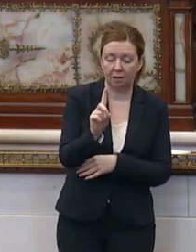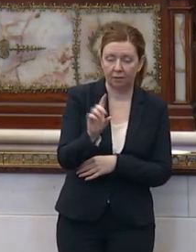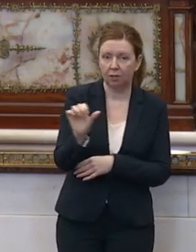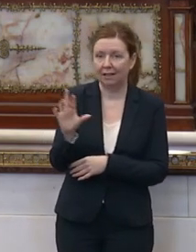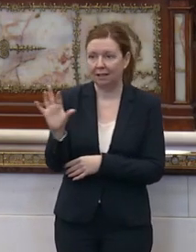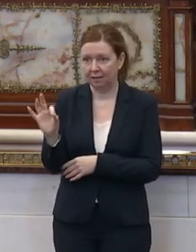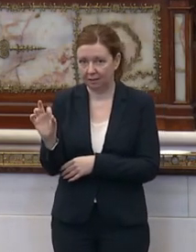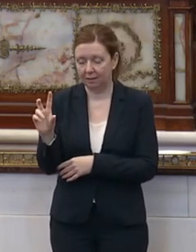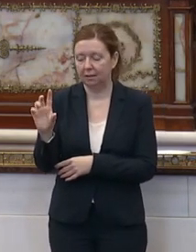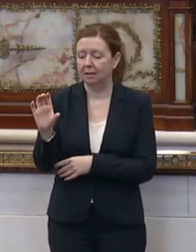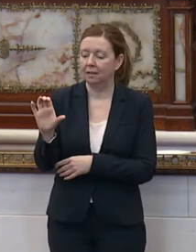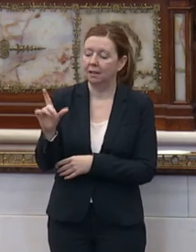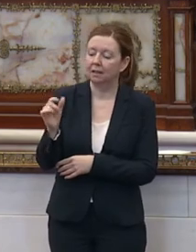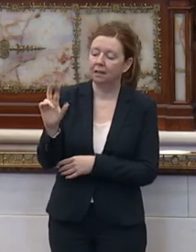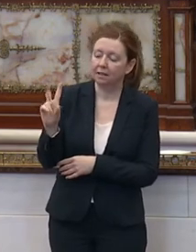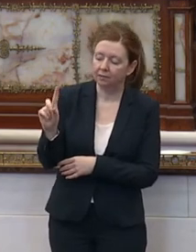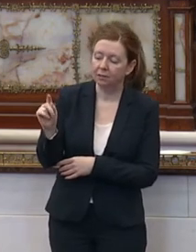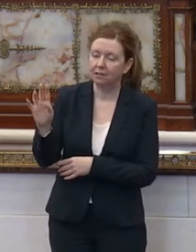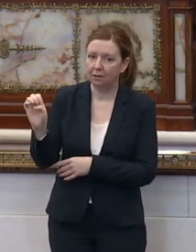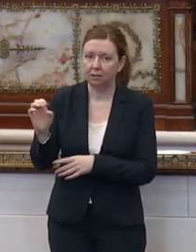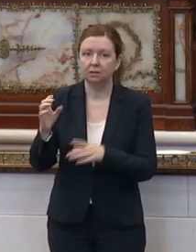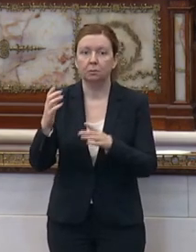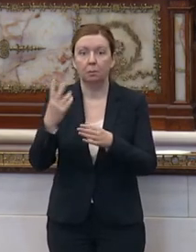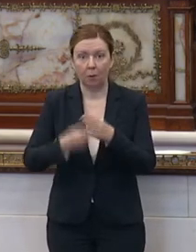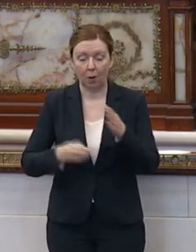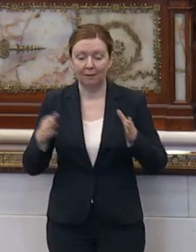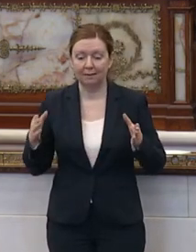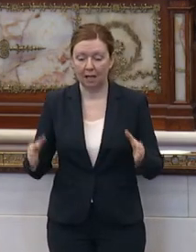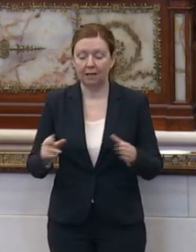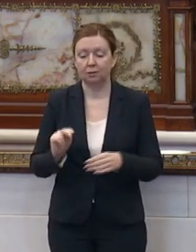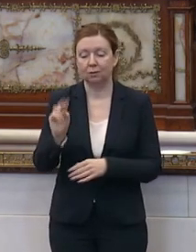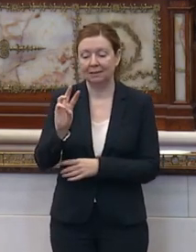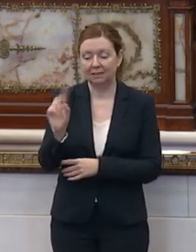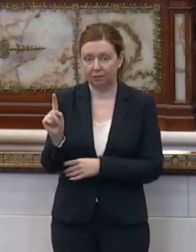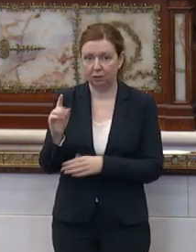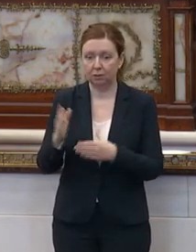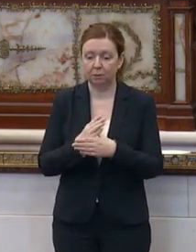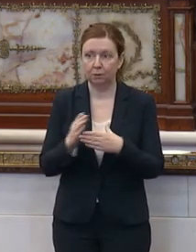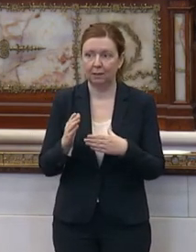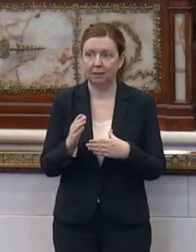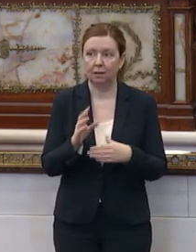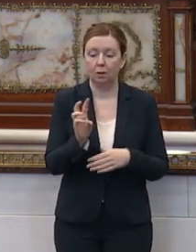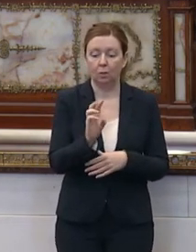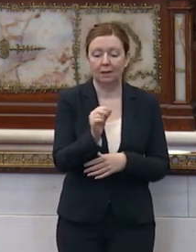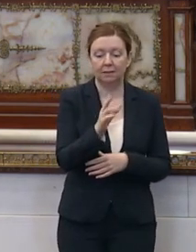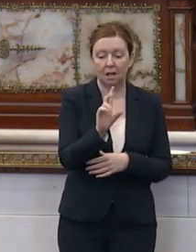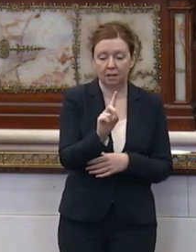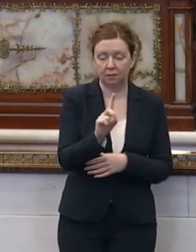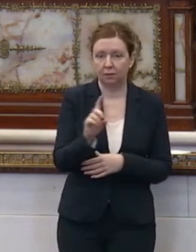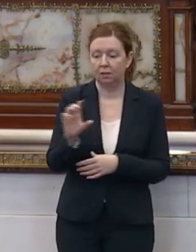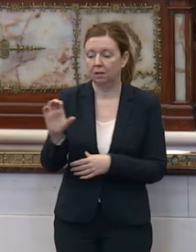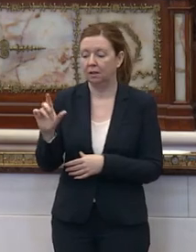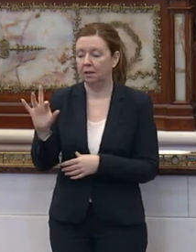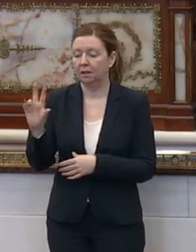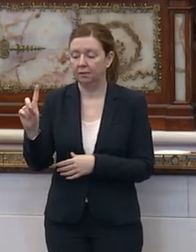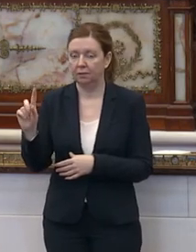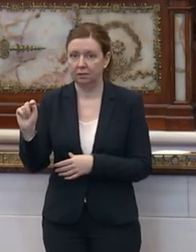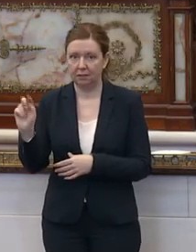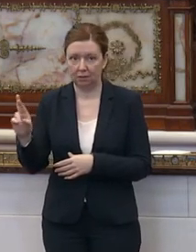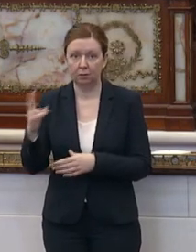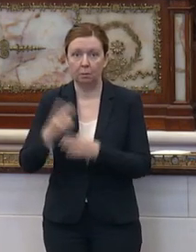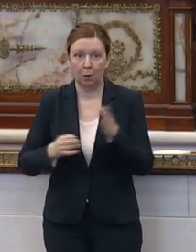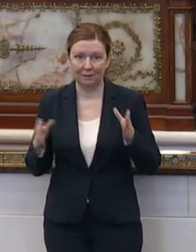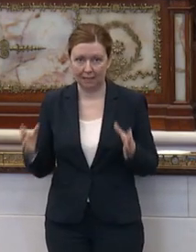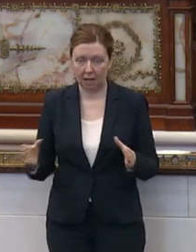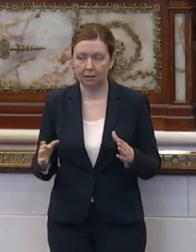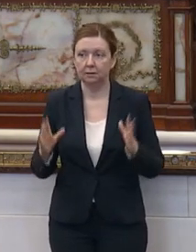Clifford Terrace, both sides, North 61st Street between West Oxford Street and Clifford Terrace, both